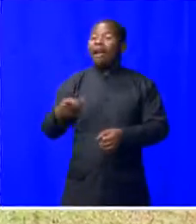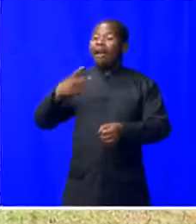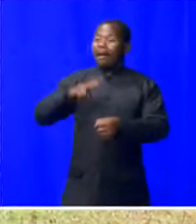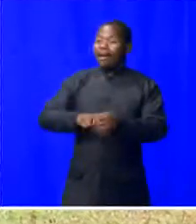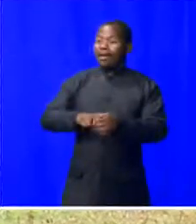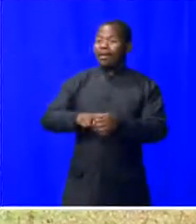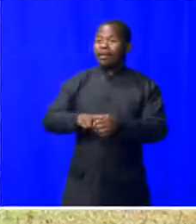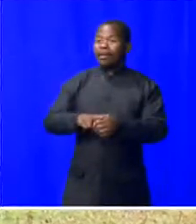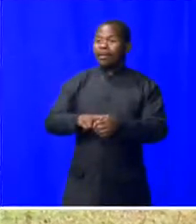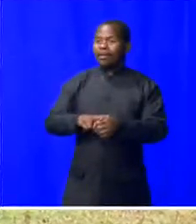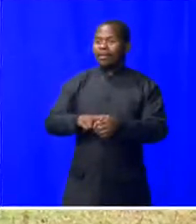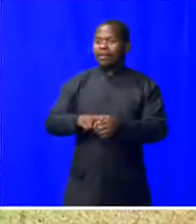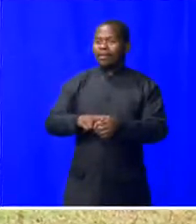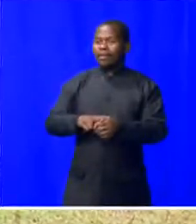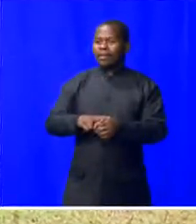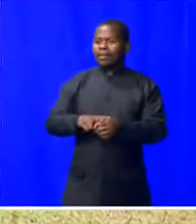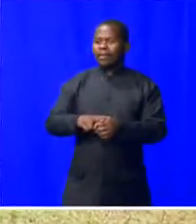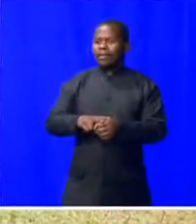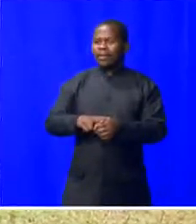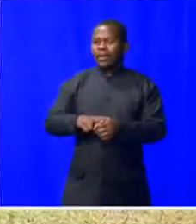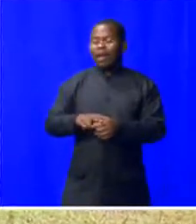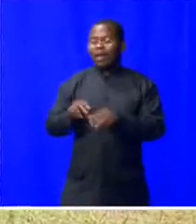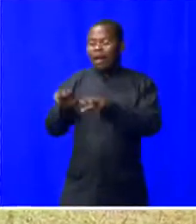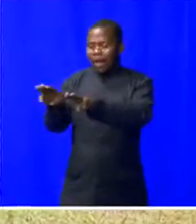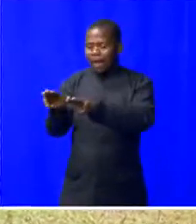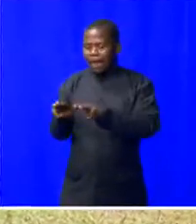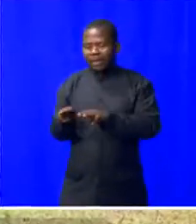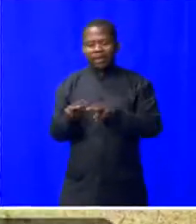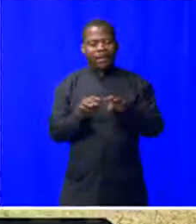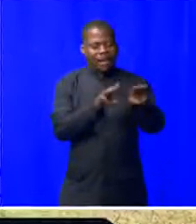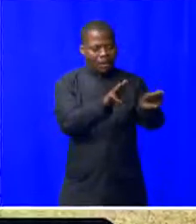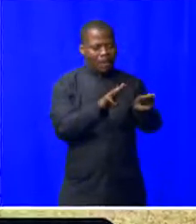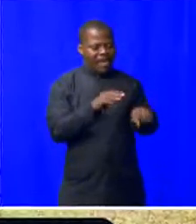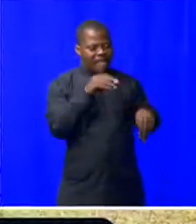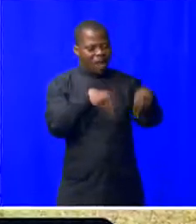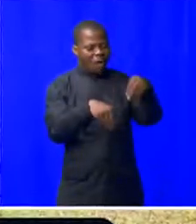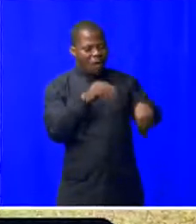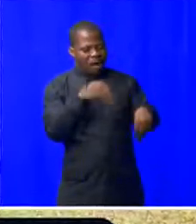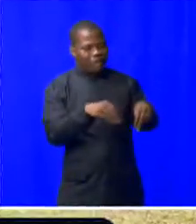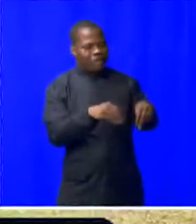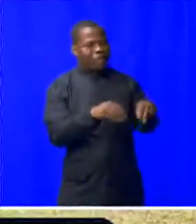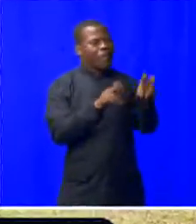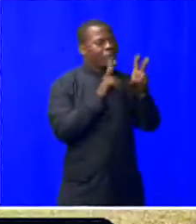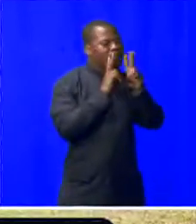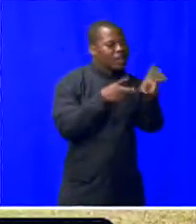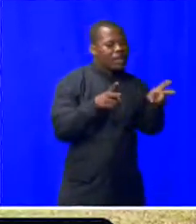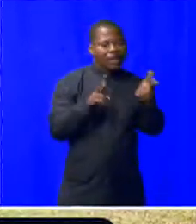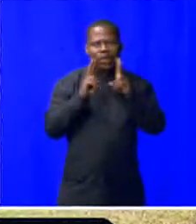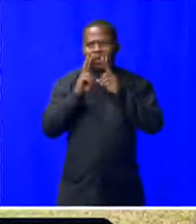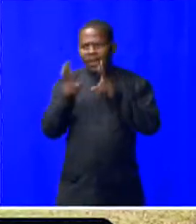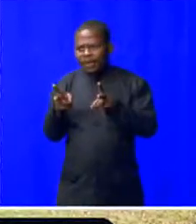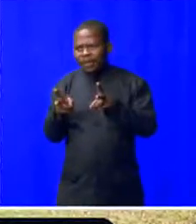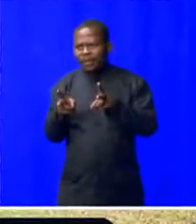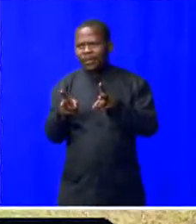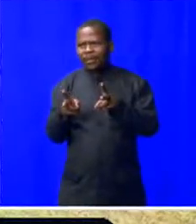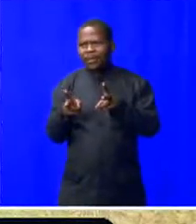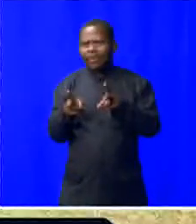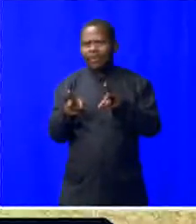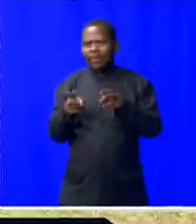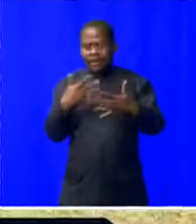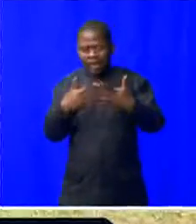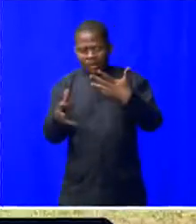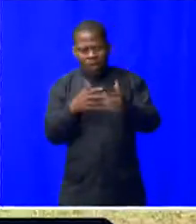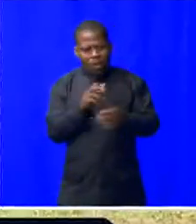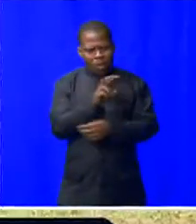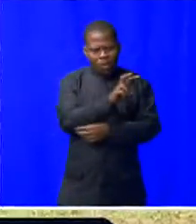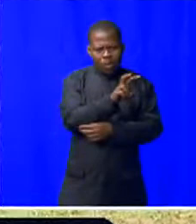sibonile cisho kuwo onke ama polling stations lesiwavakashele njengoba sikhonile kuya emvula mehlo sakhona